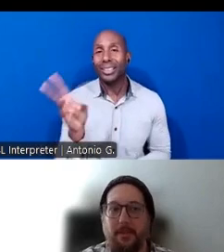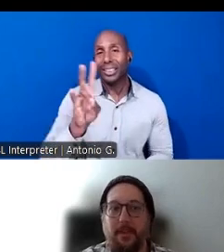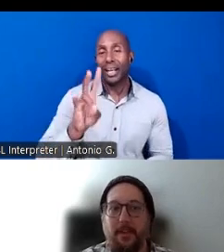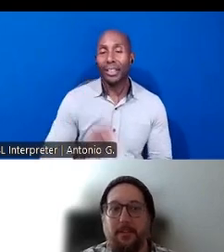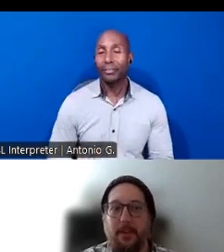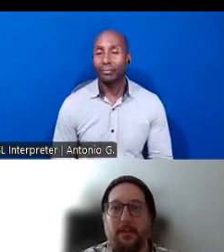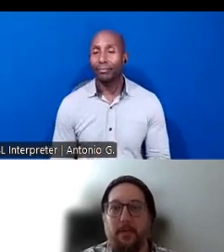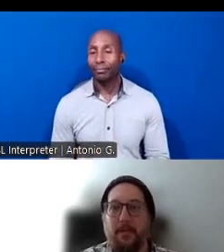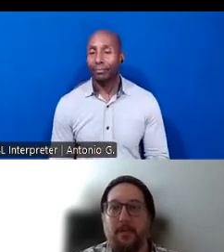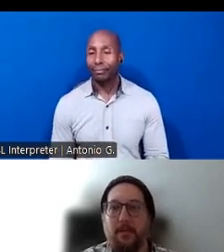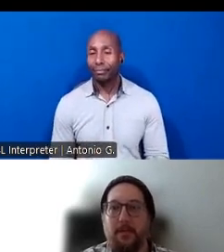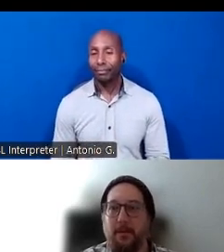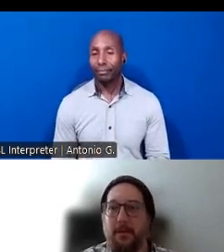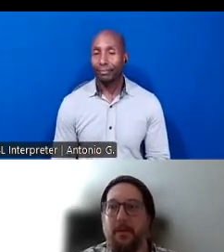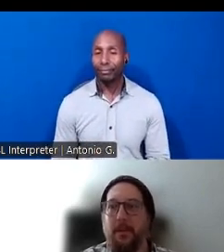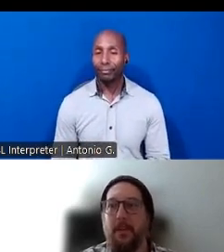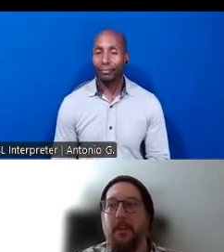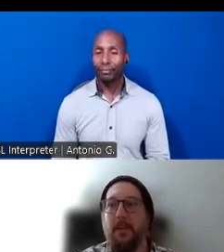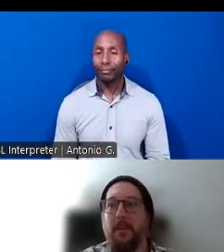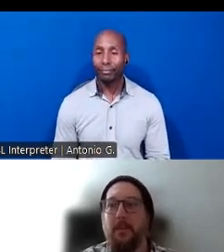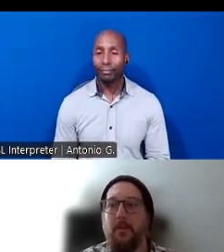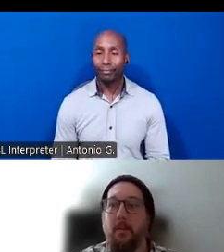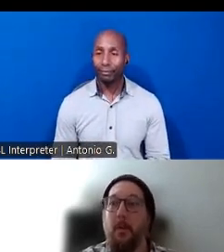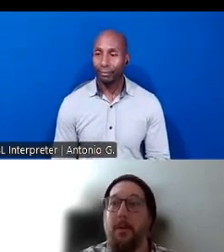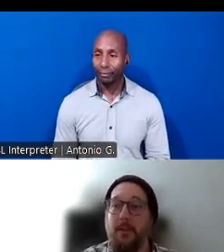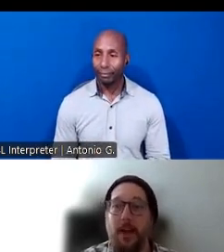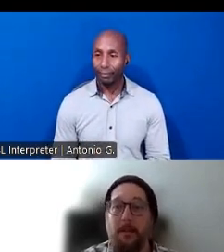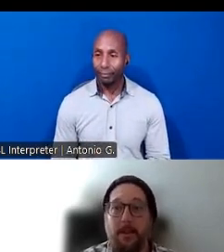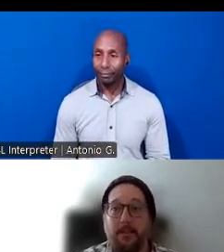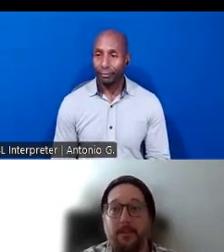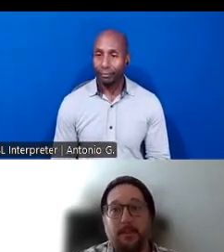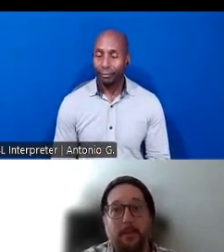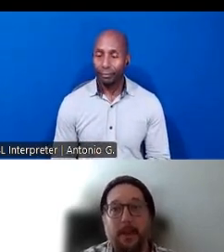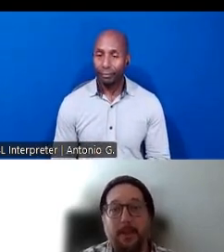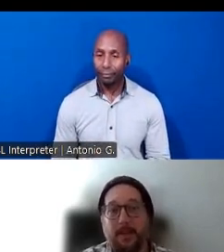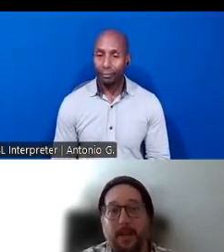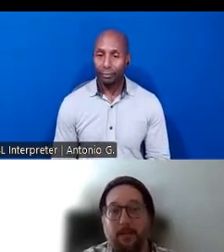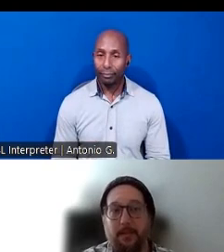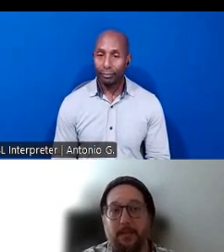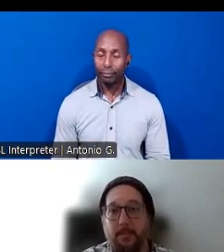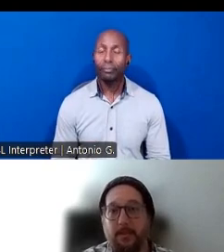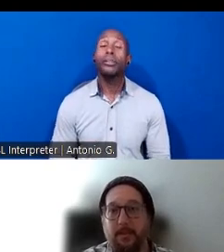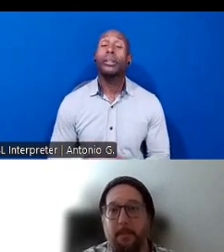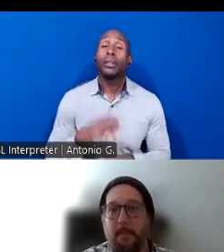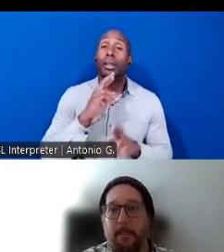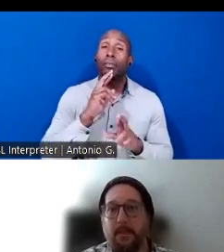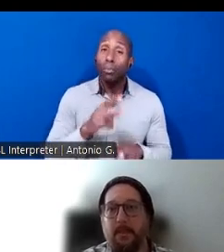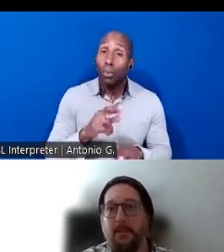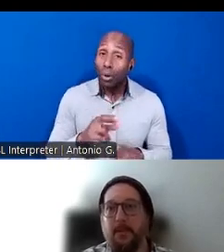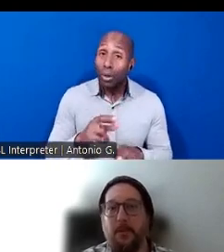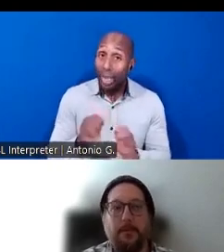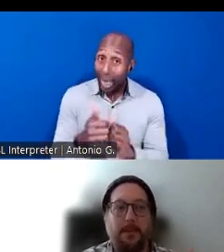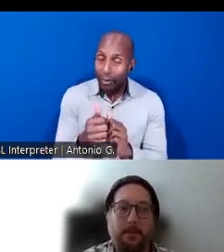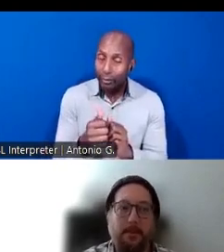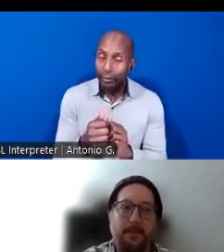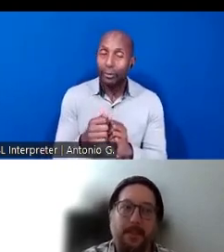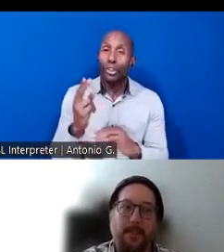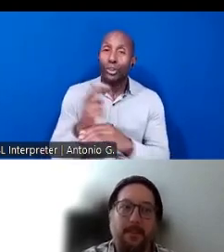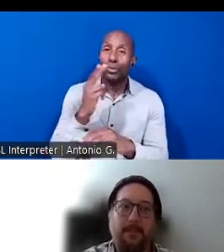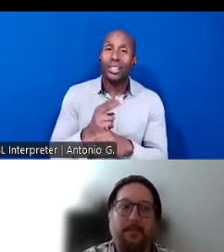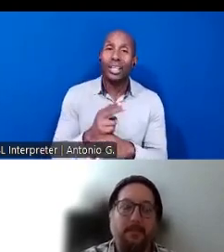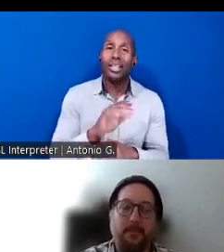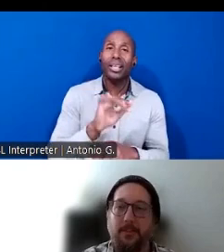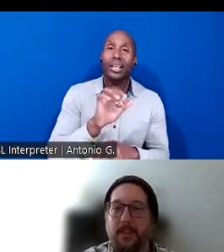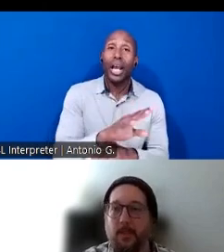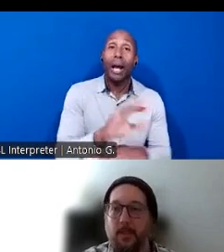So this is also, remember, the report by the job function, not by the title of the person. And so this person